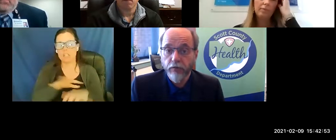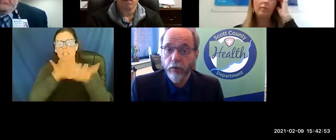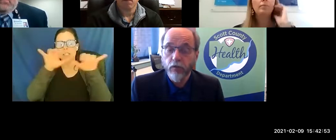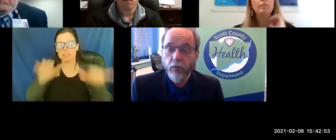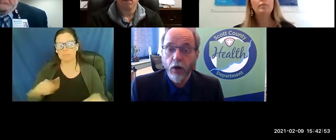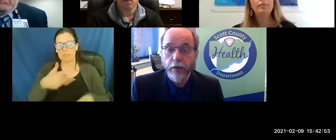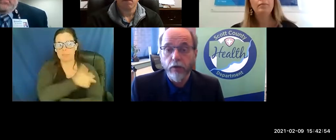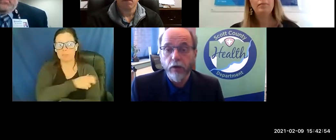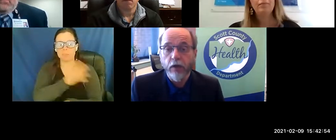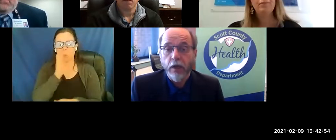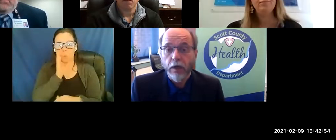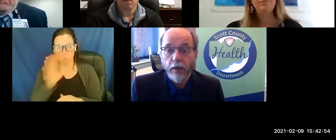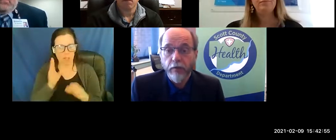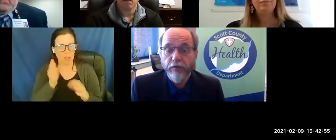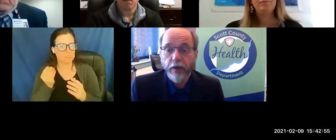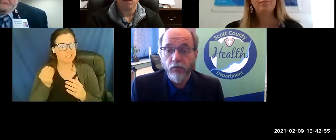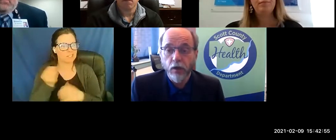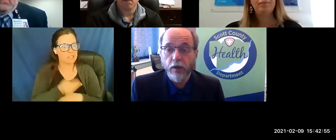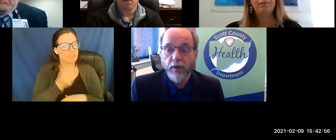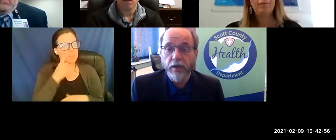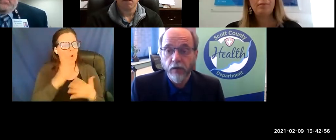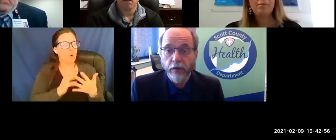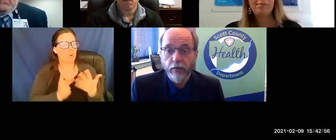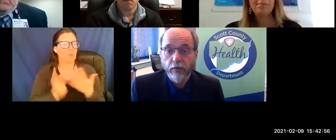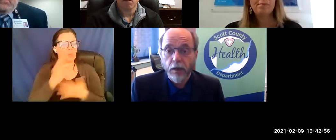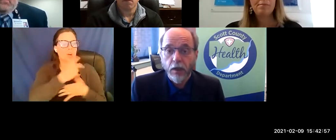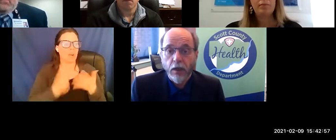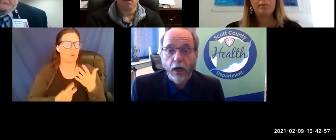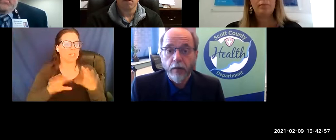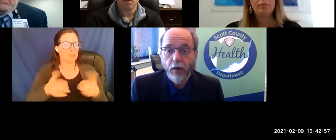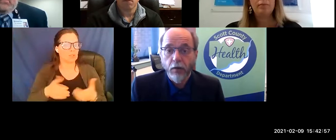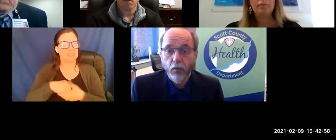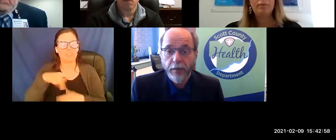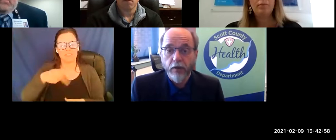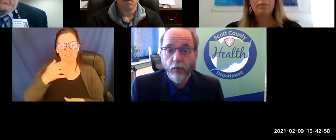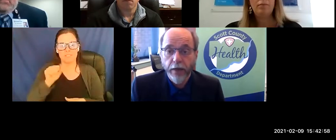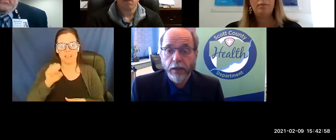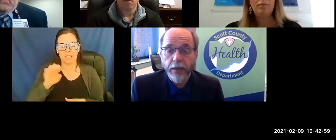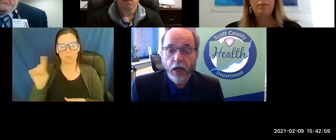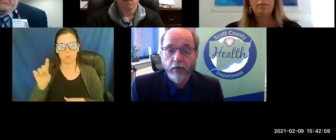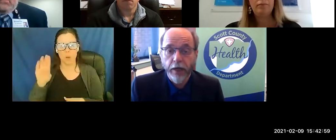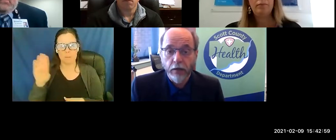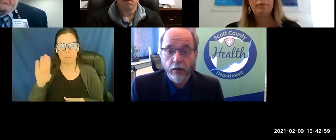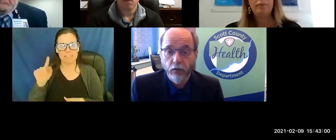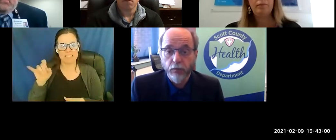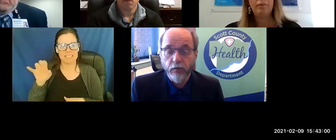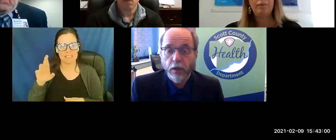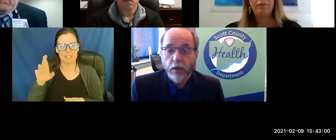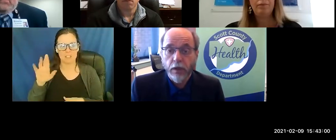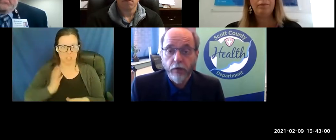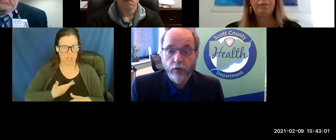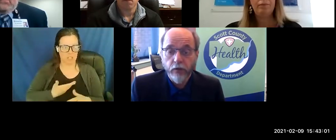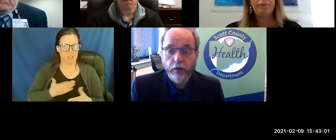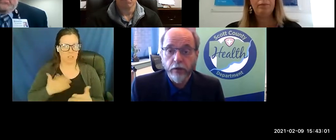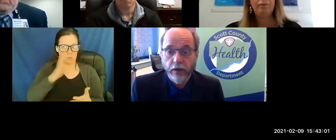conducted for those priority groups in the Phase 1B tiers. Our department will be directly contacting groups